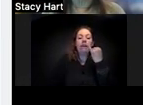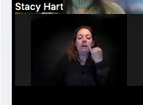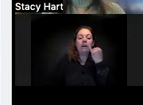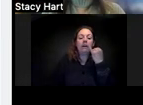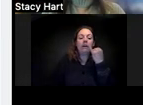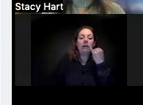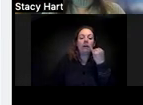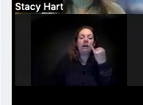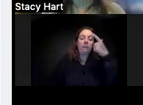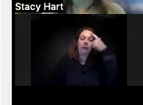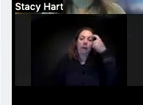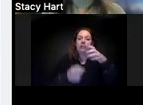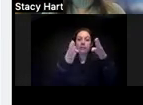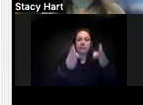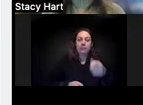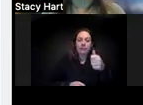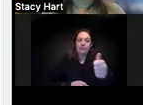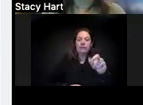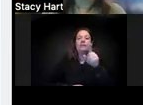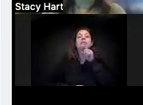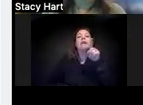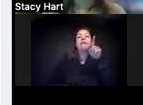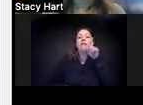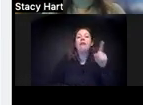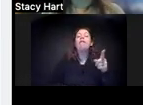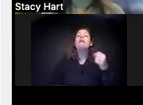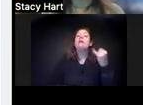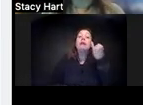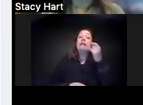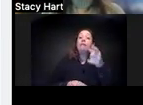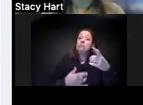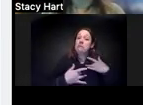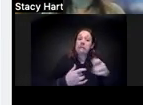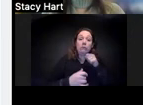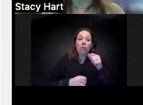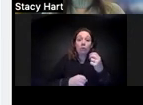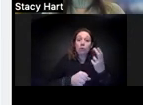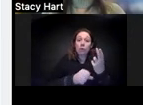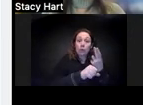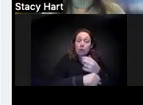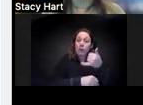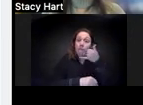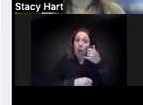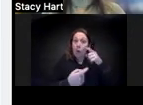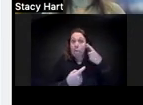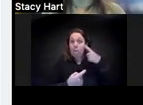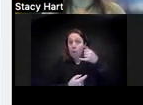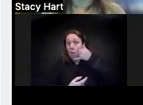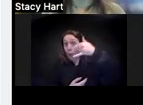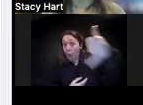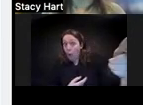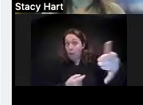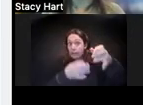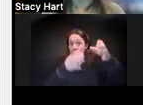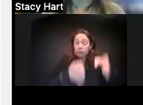deaf. If you wouldn't ordinarily use the telephone, then you shouldn't be using VRS. You should